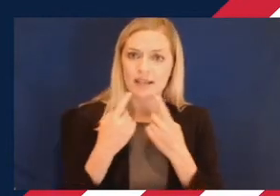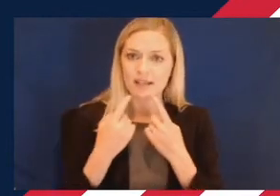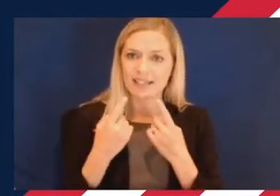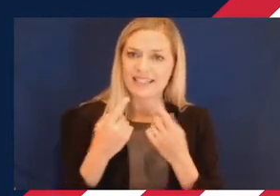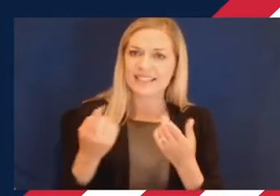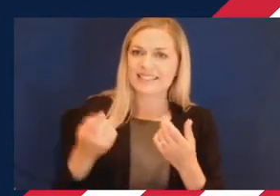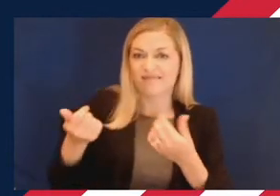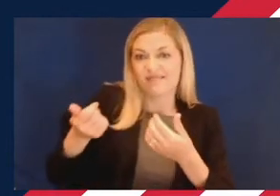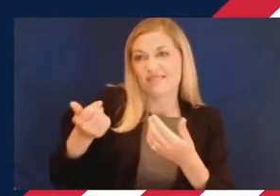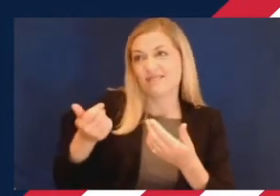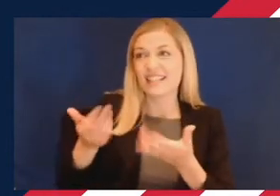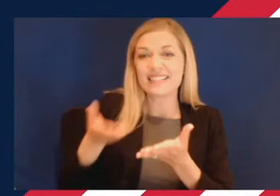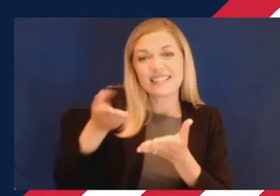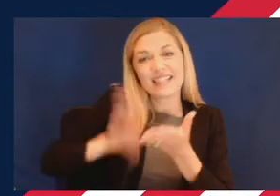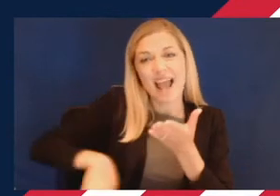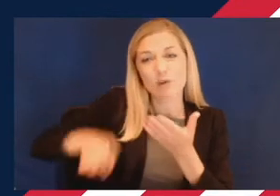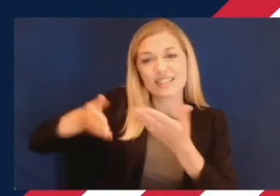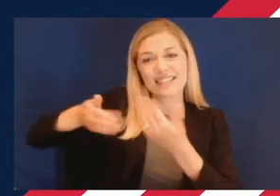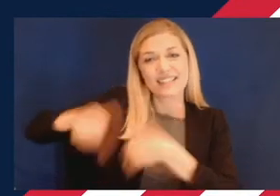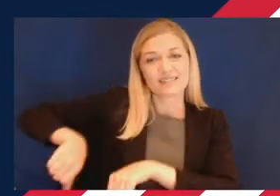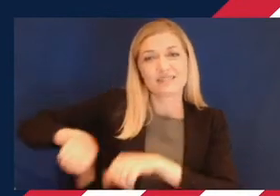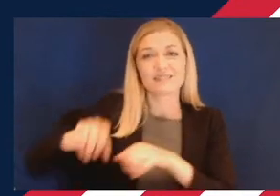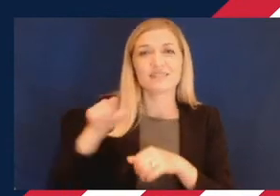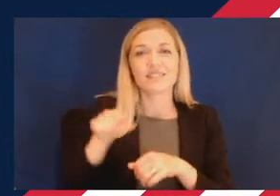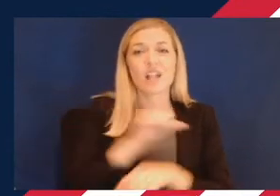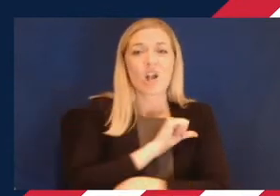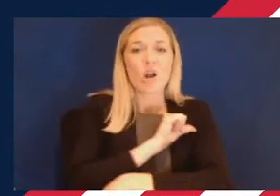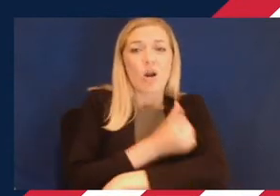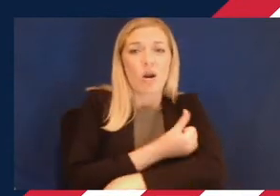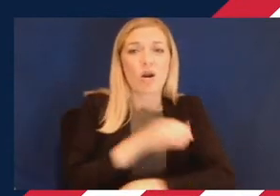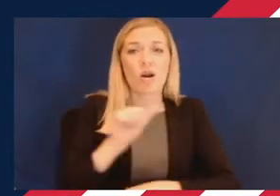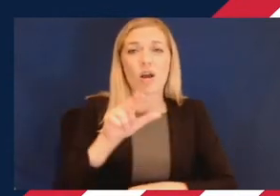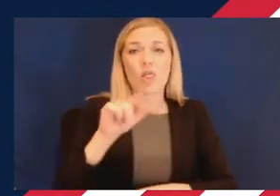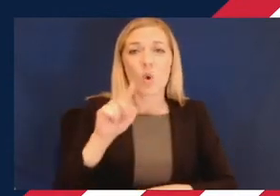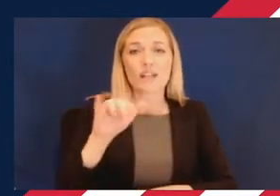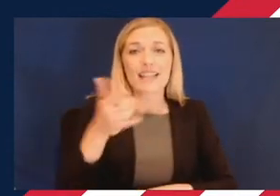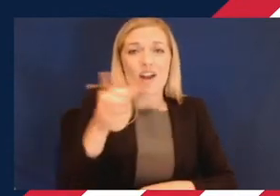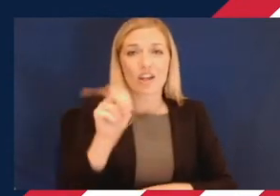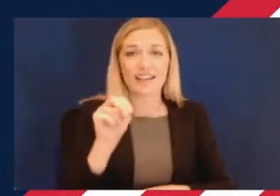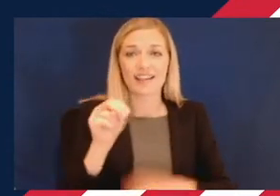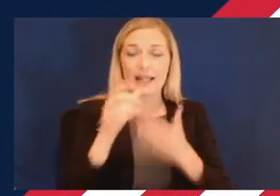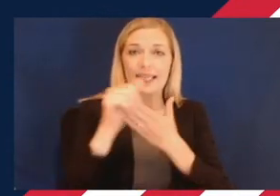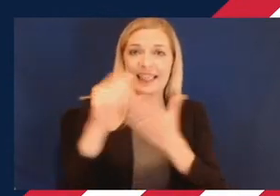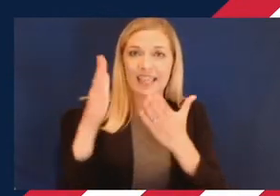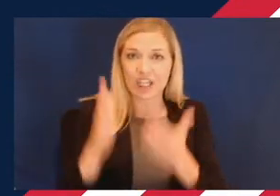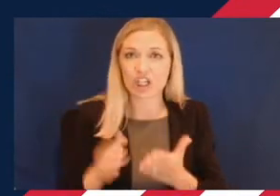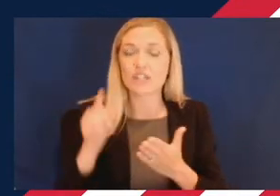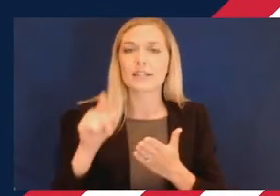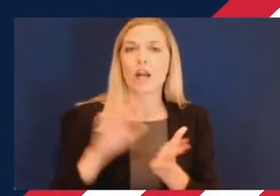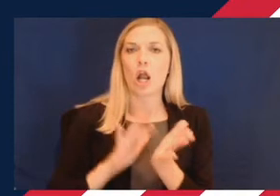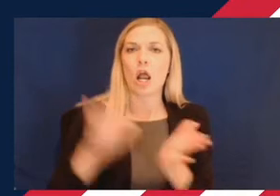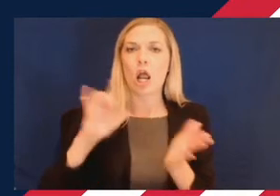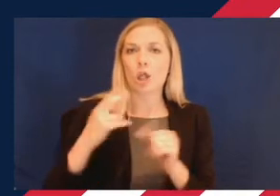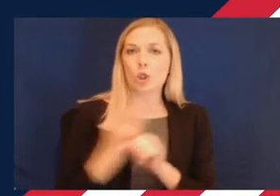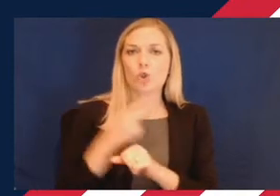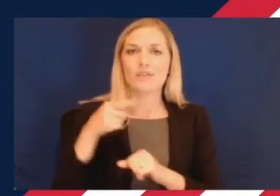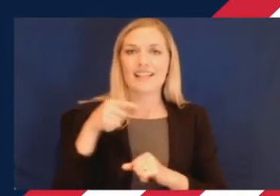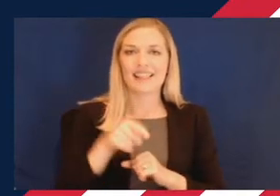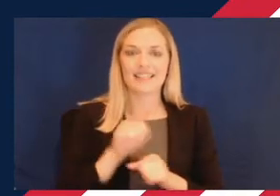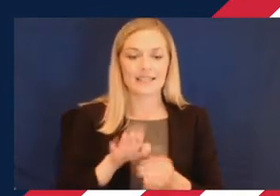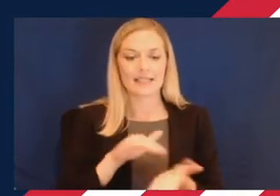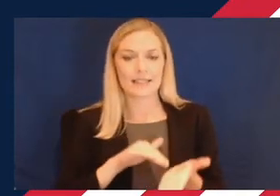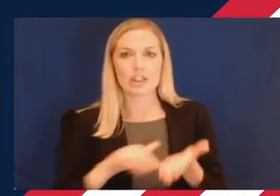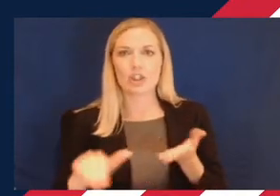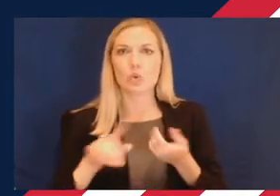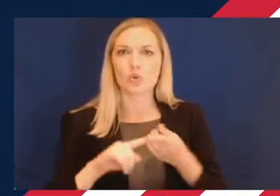dictators that we're seeing across the world that are using this pandemic as an excuse to do bad things to the people. This is lessening credibility